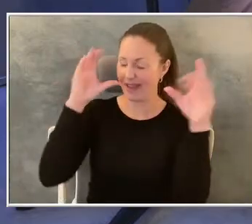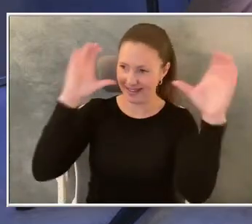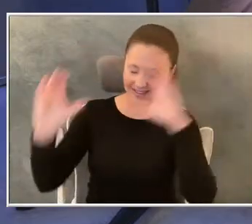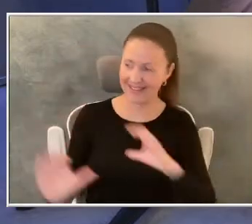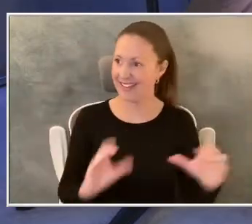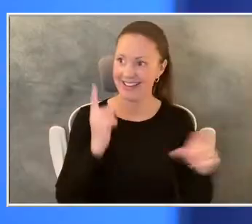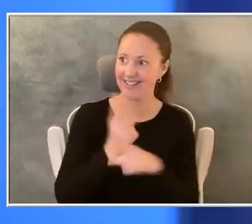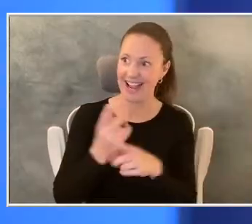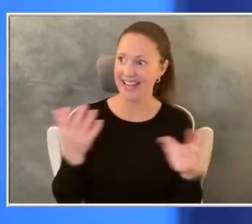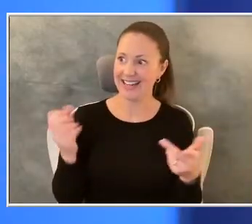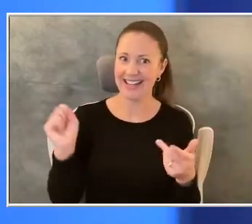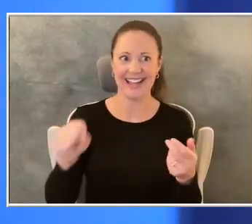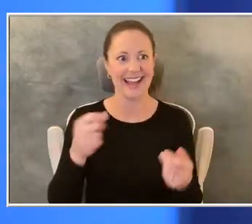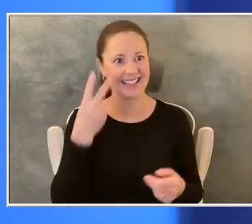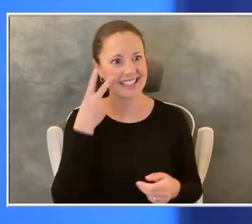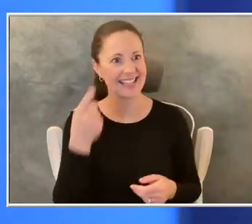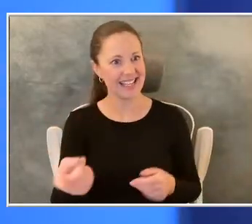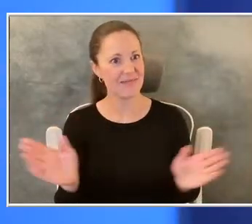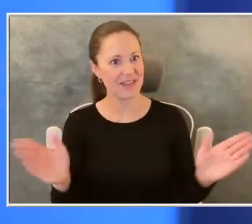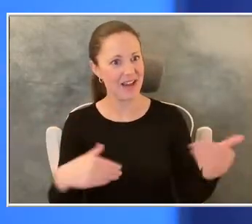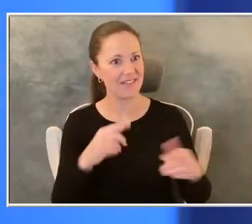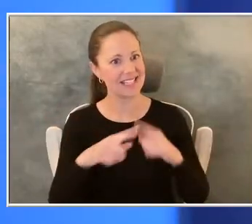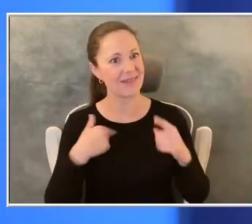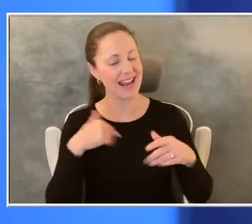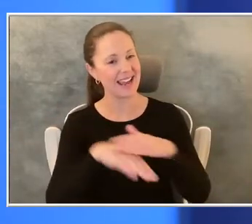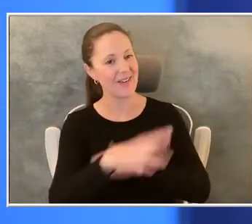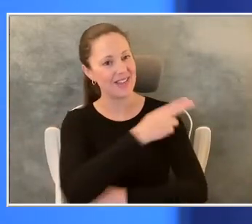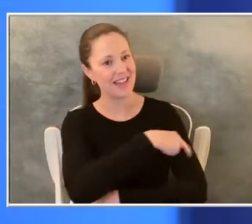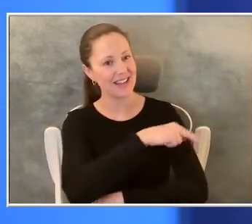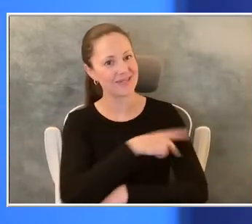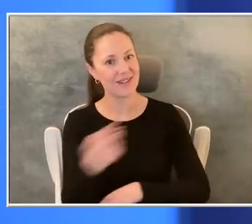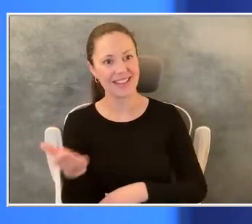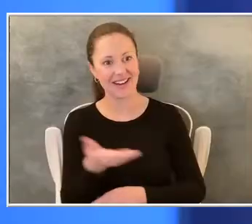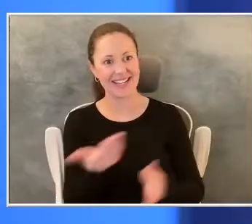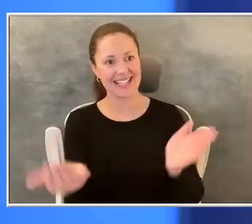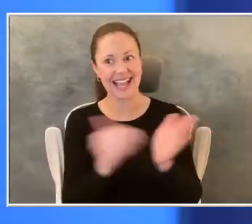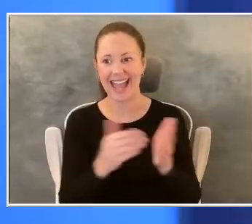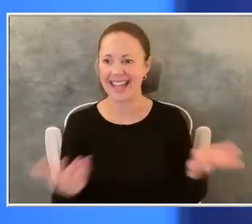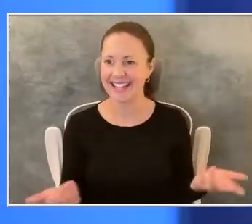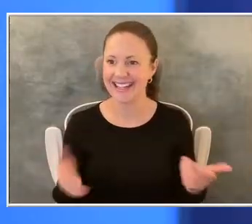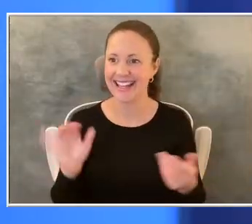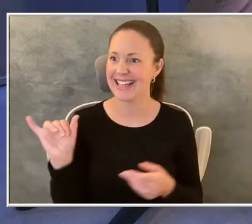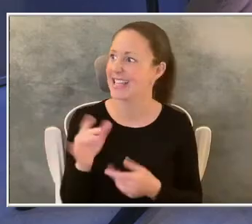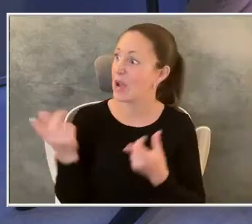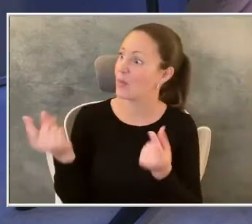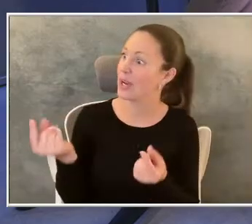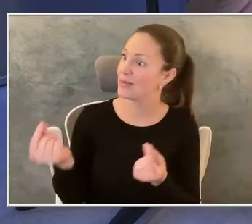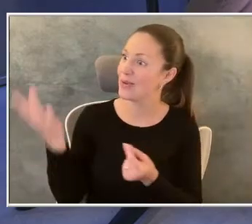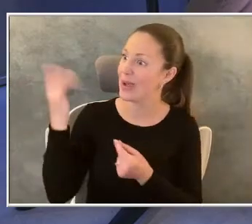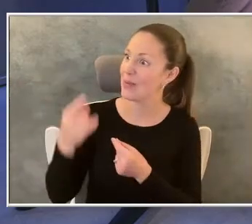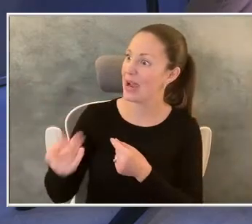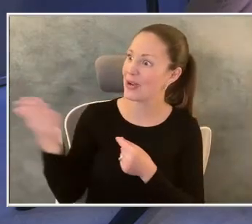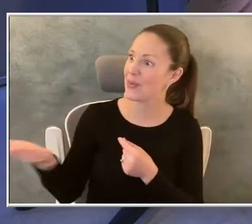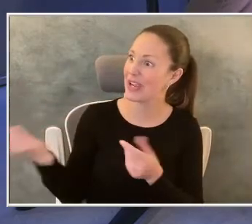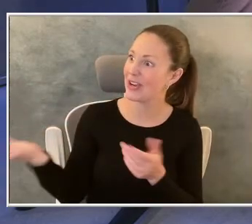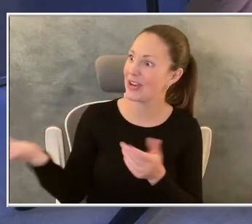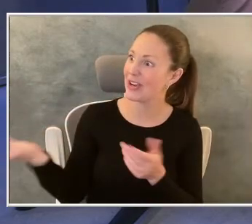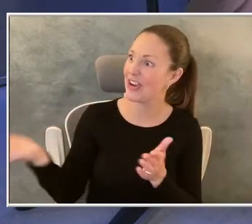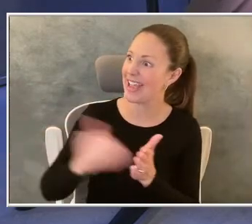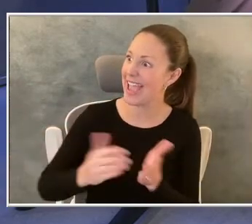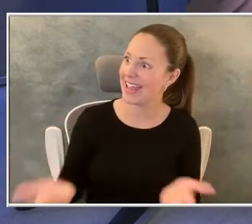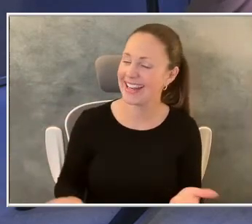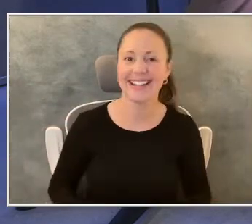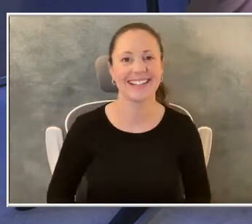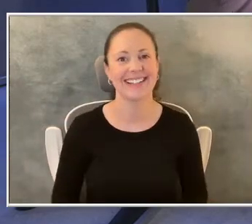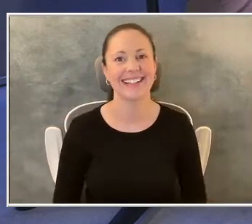office, I go in the hospital, and there he is again. He looked at me, he goes, "What are you doing here? What are you doing here, What